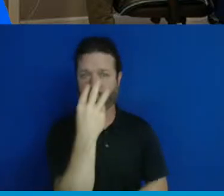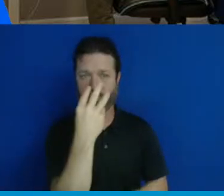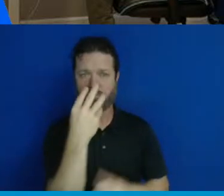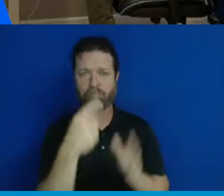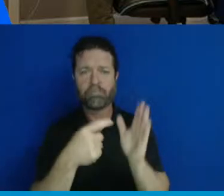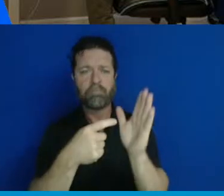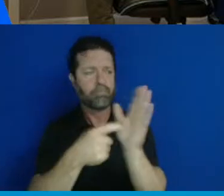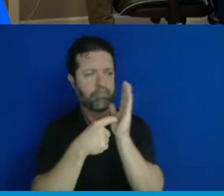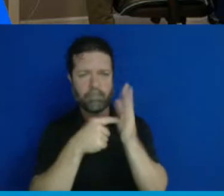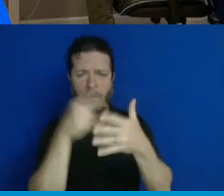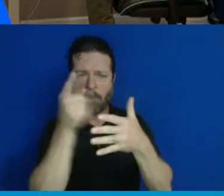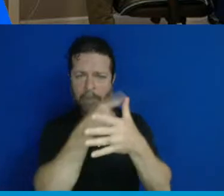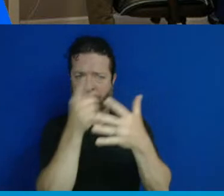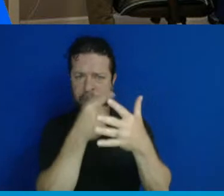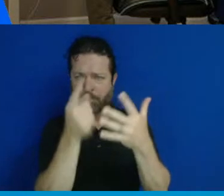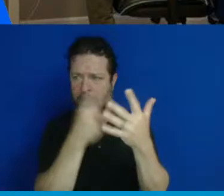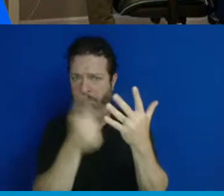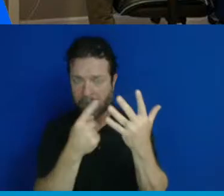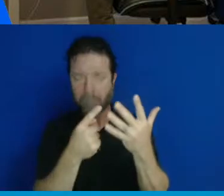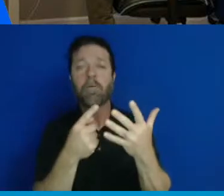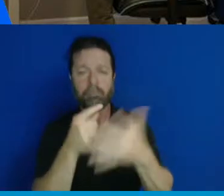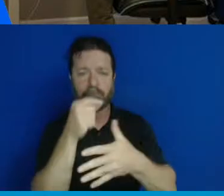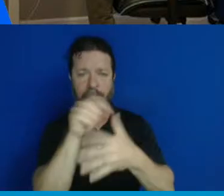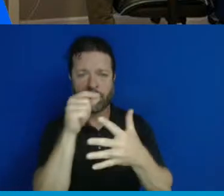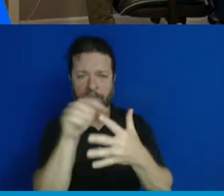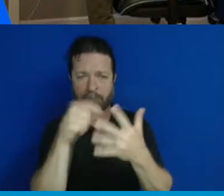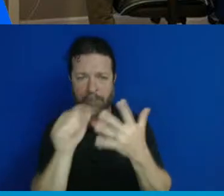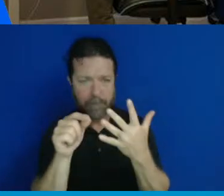of, just by slowly going around the room and